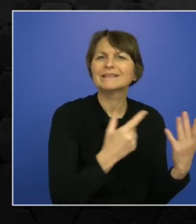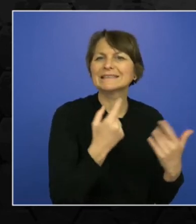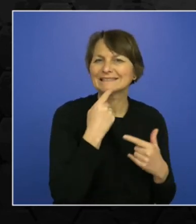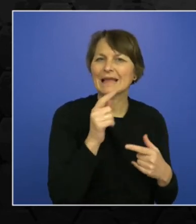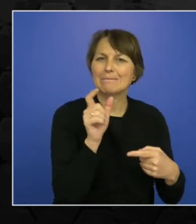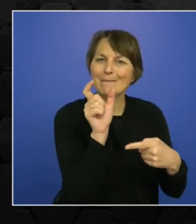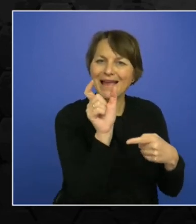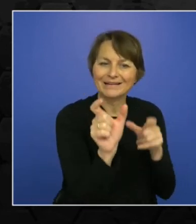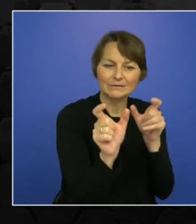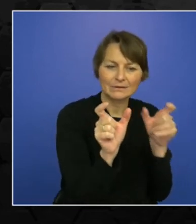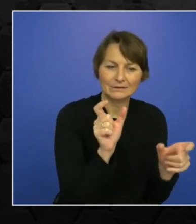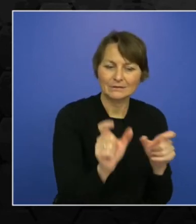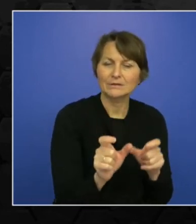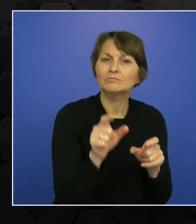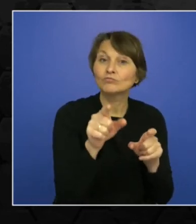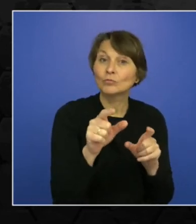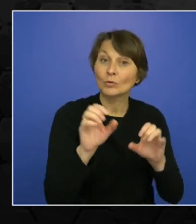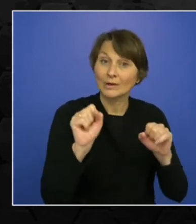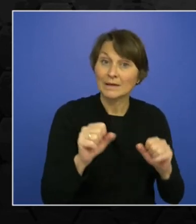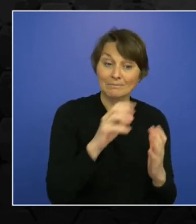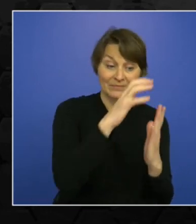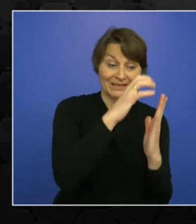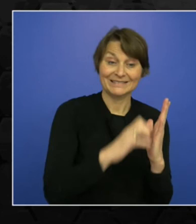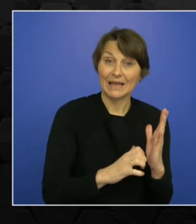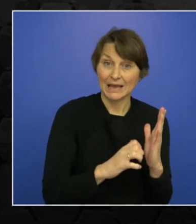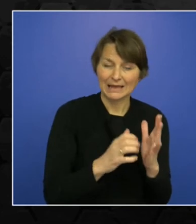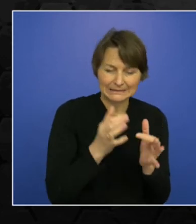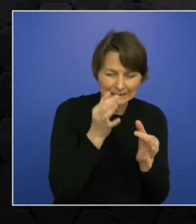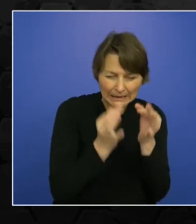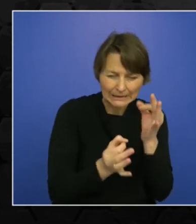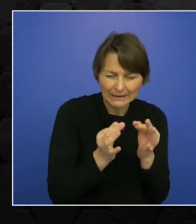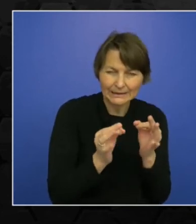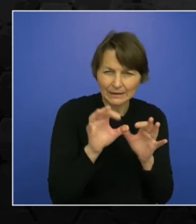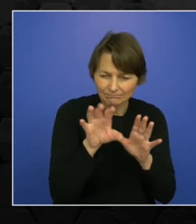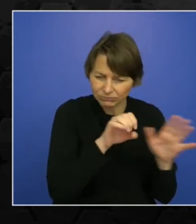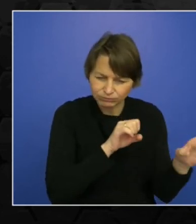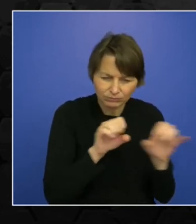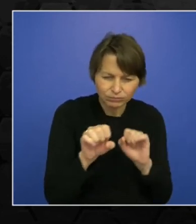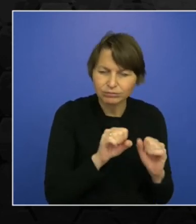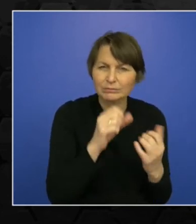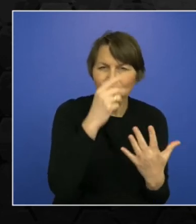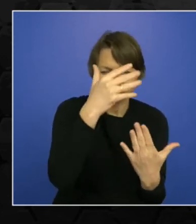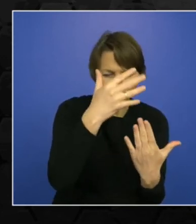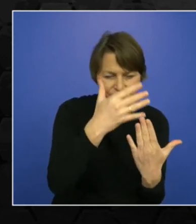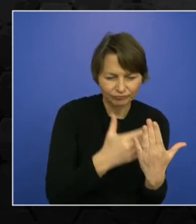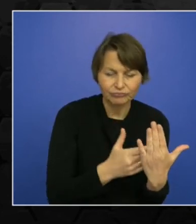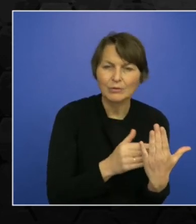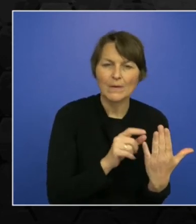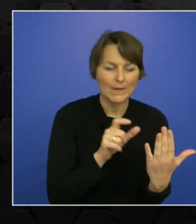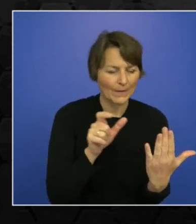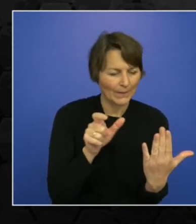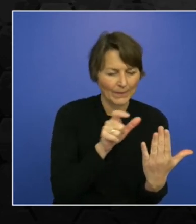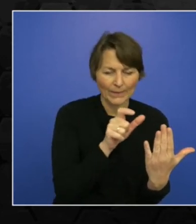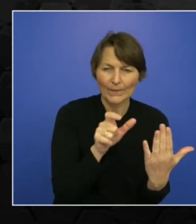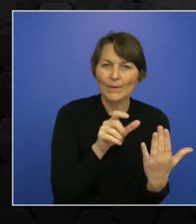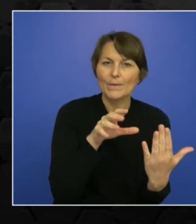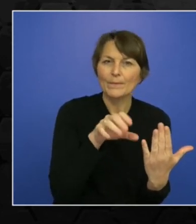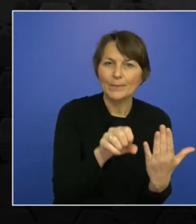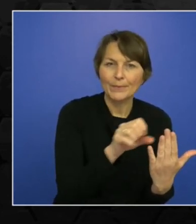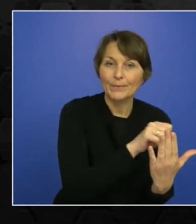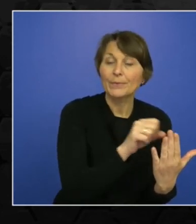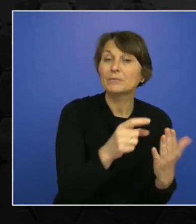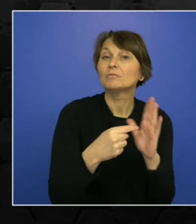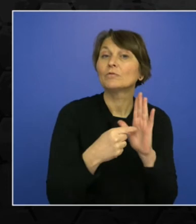text analytics to start extracting what are those entities, which may be, for example, the number